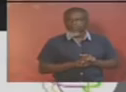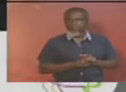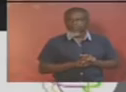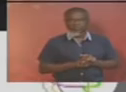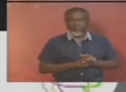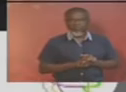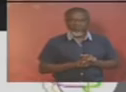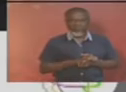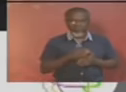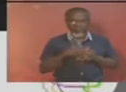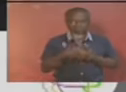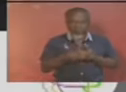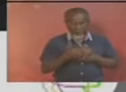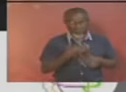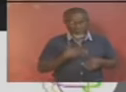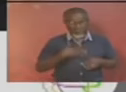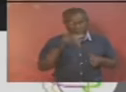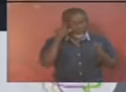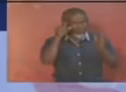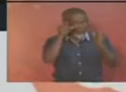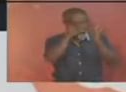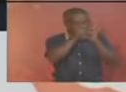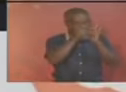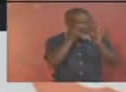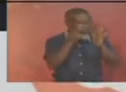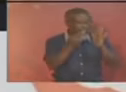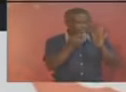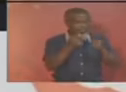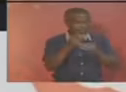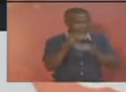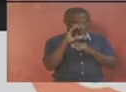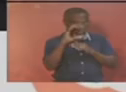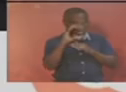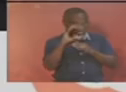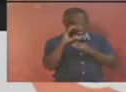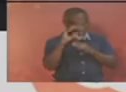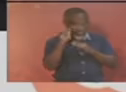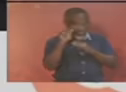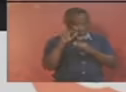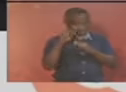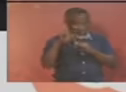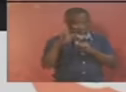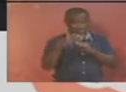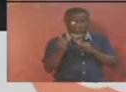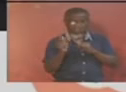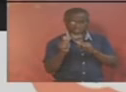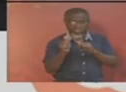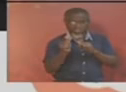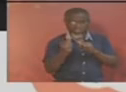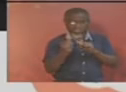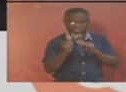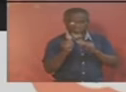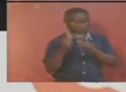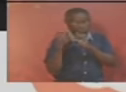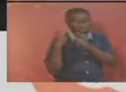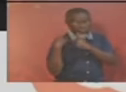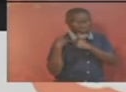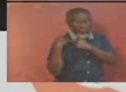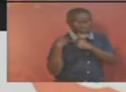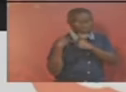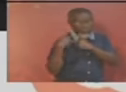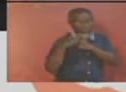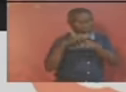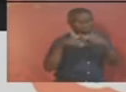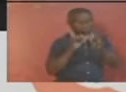Next slide. So CARPHA is the regional public health agency, and we're really mandated by our heads